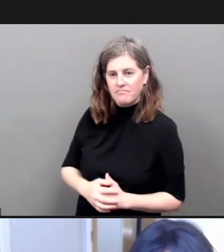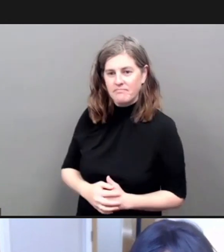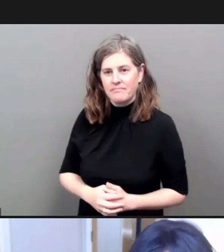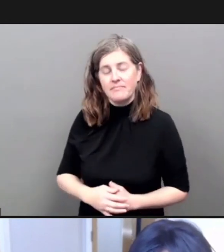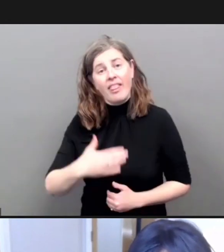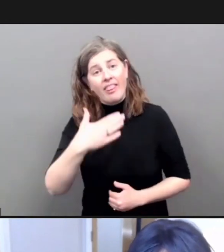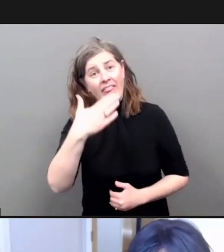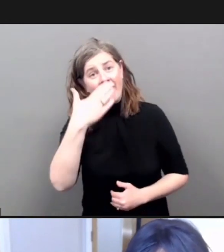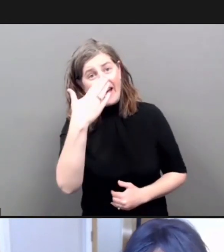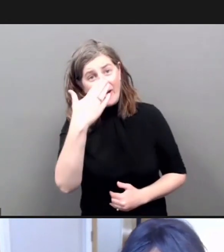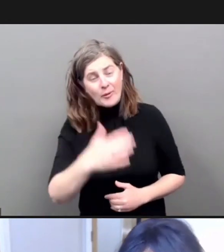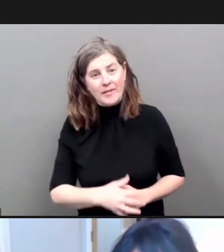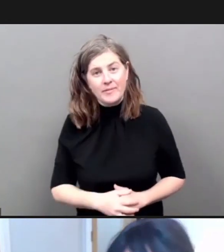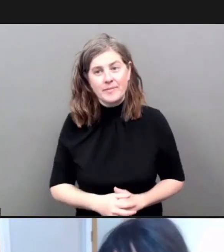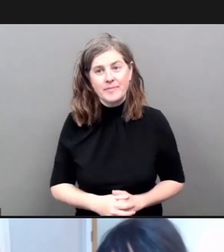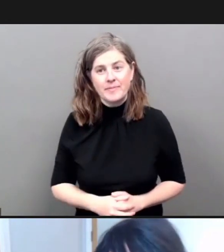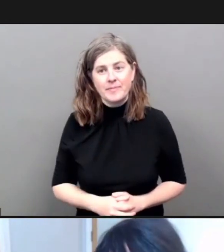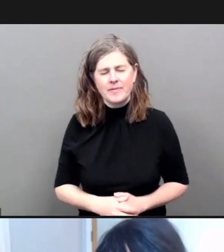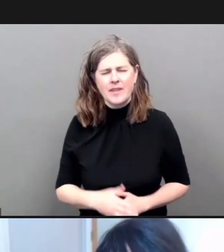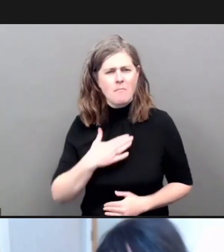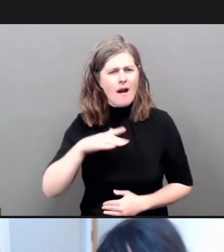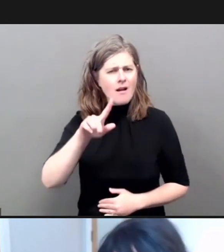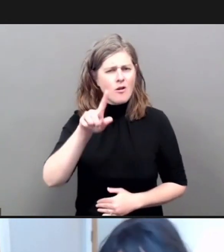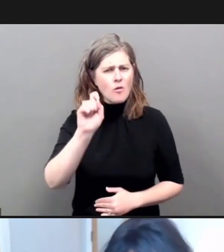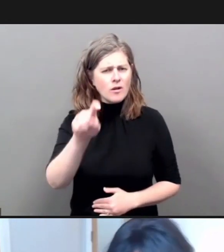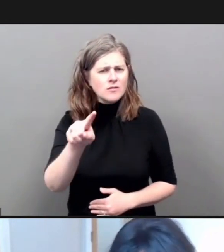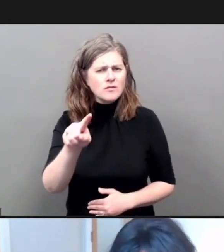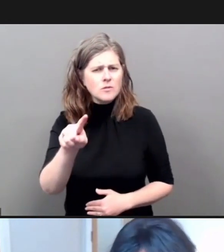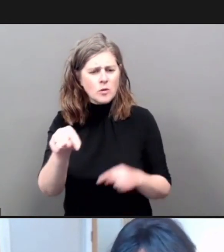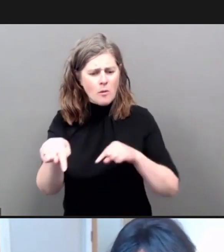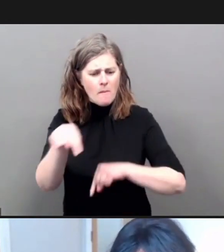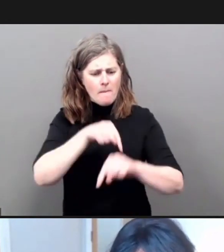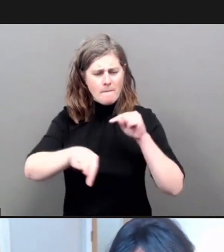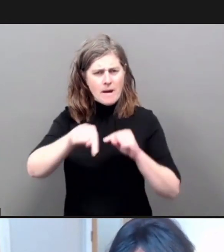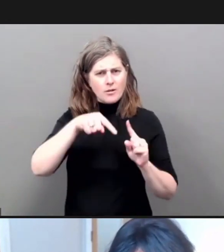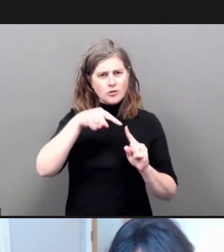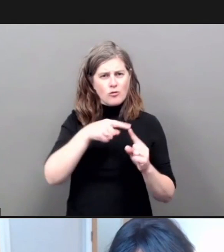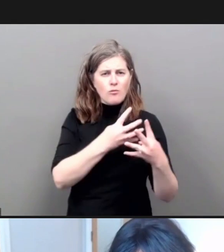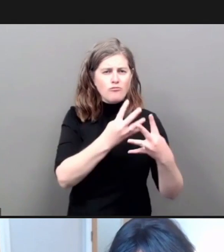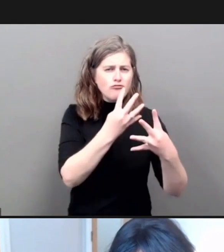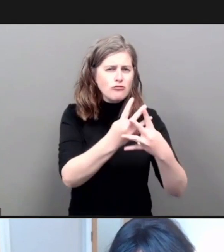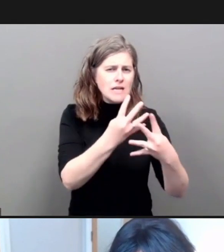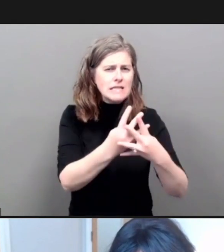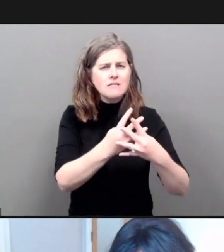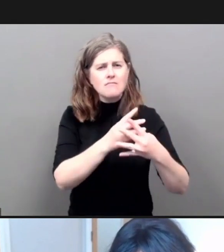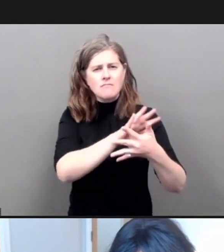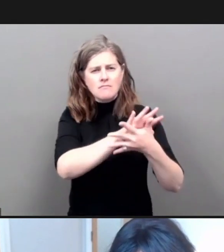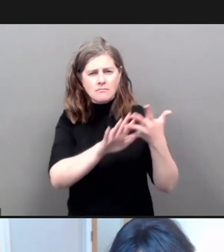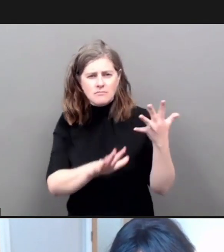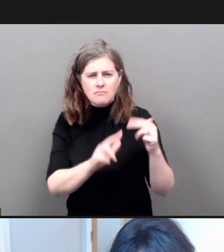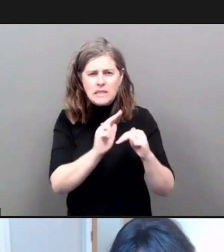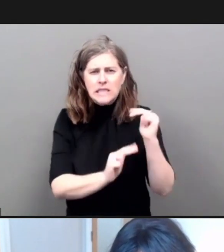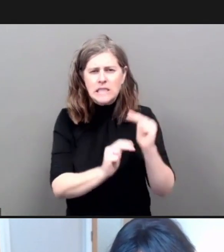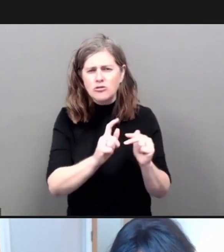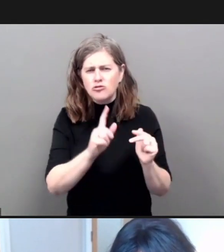Thank you, everyone. My question, I want to revisit prisons and detention facilities and just check in on